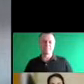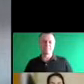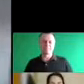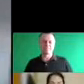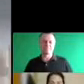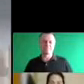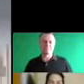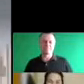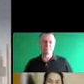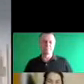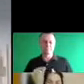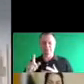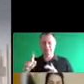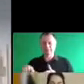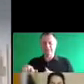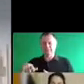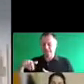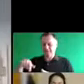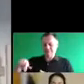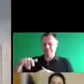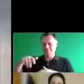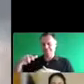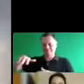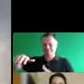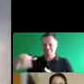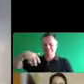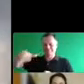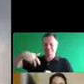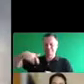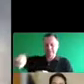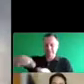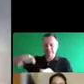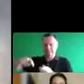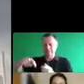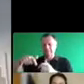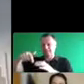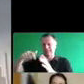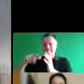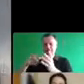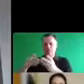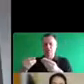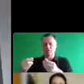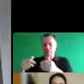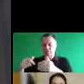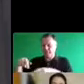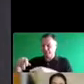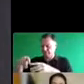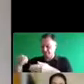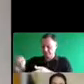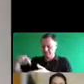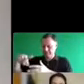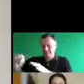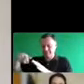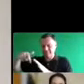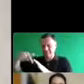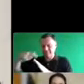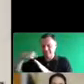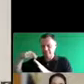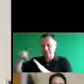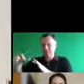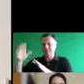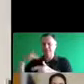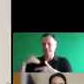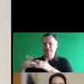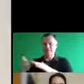start excavating and trying to, you know, uncover these mysteries. But for me, it was trying to build a bridge between